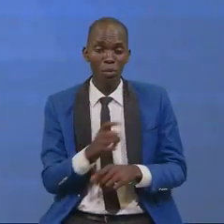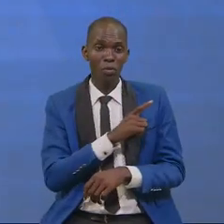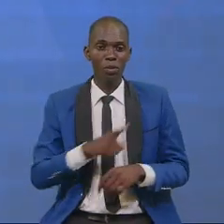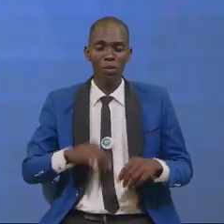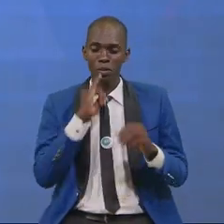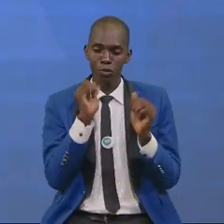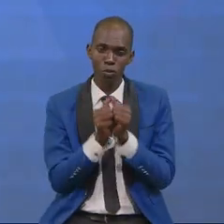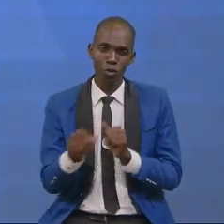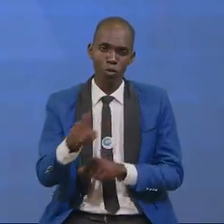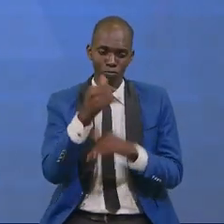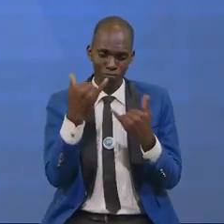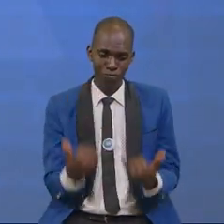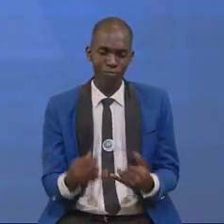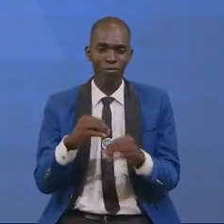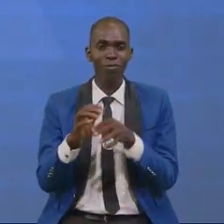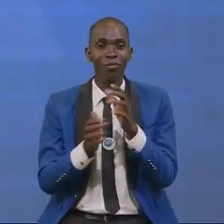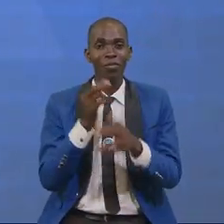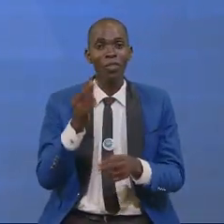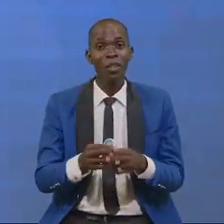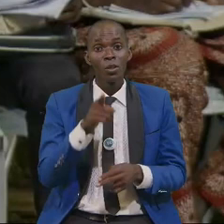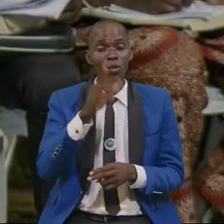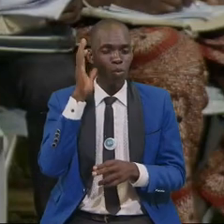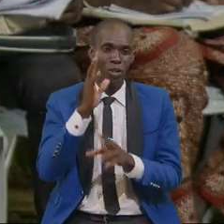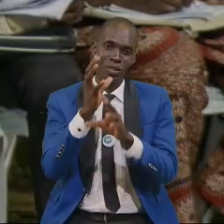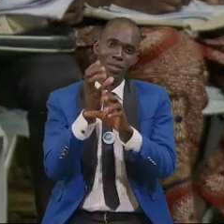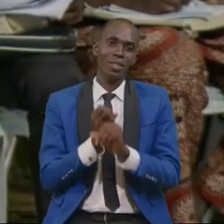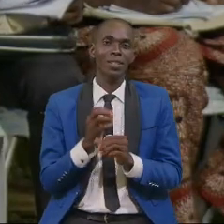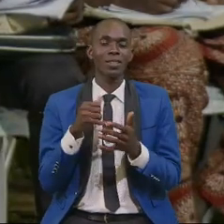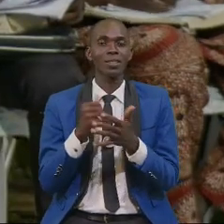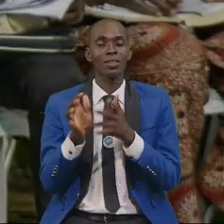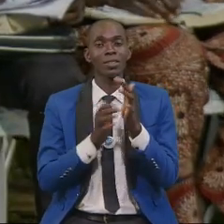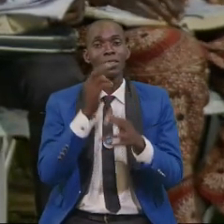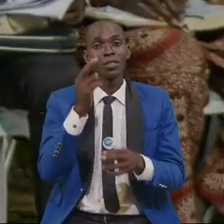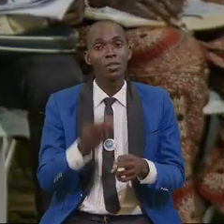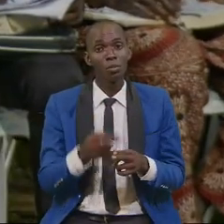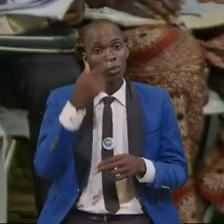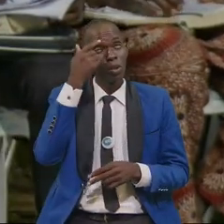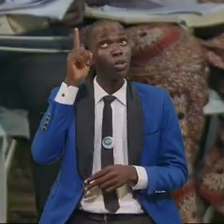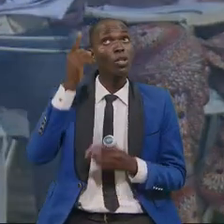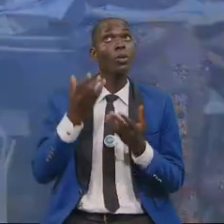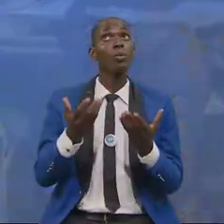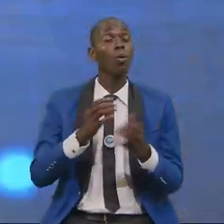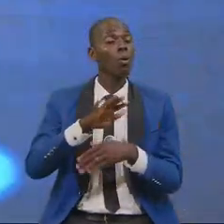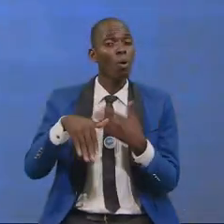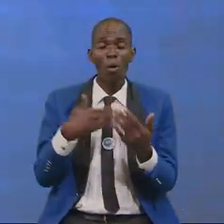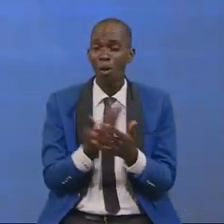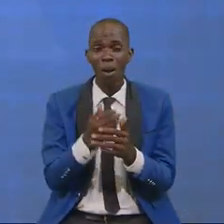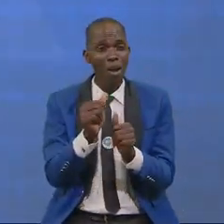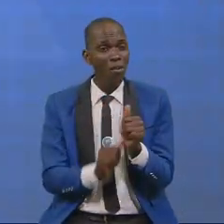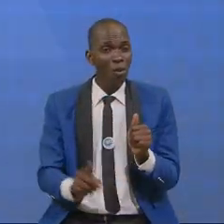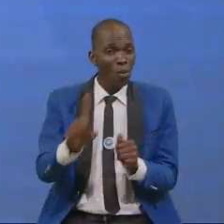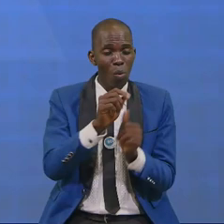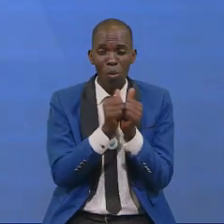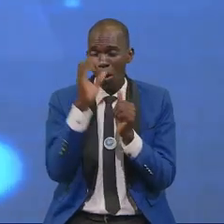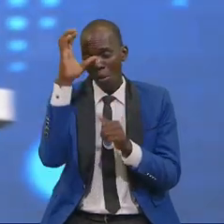today. You will get it. Because he wants all, everyone without exception, the boy, the girl,